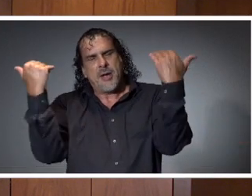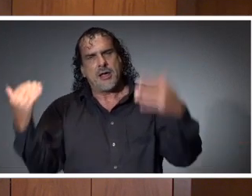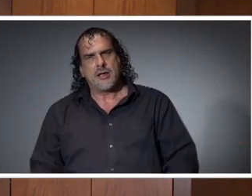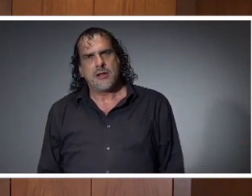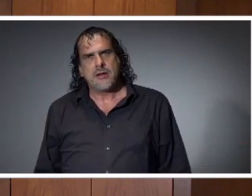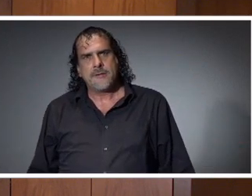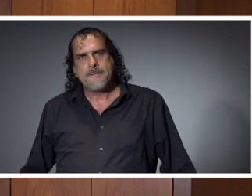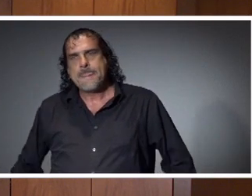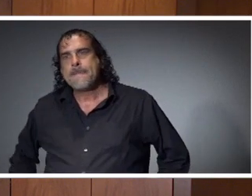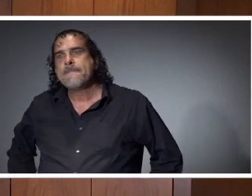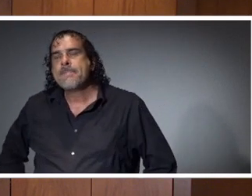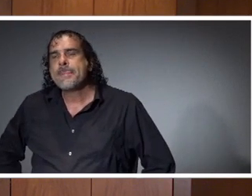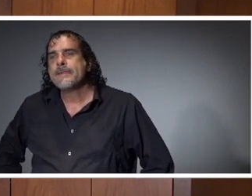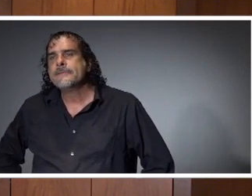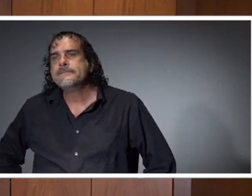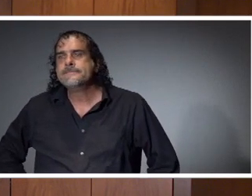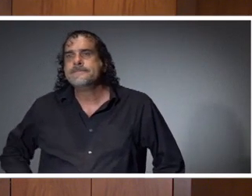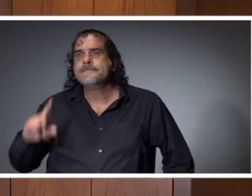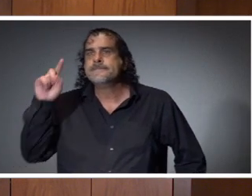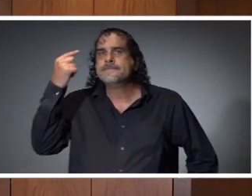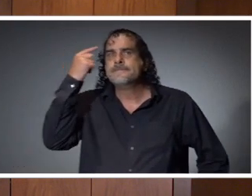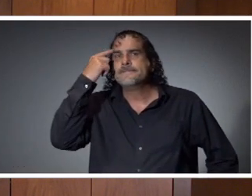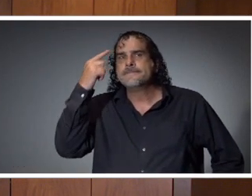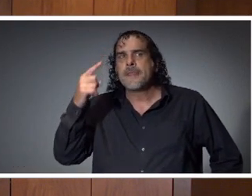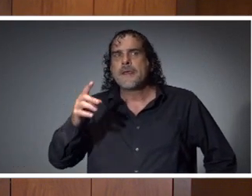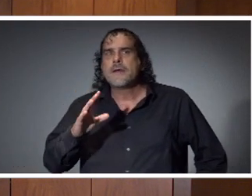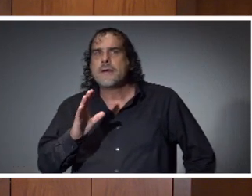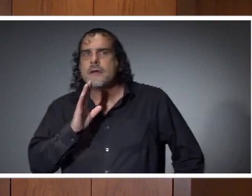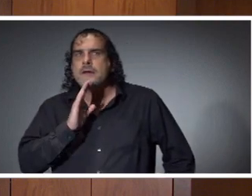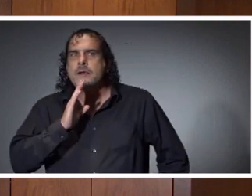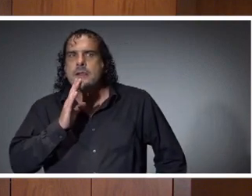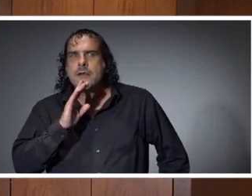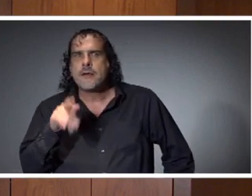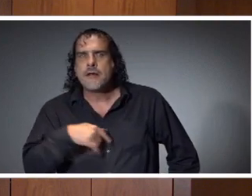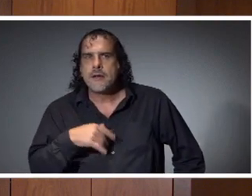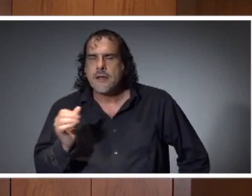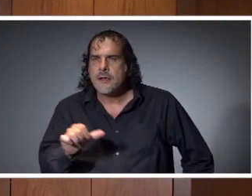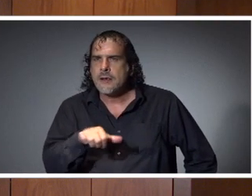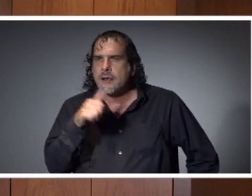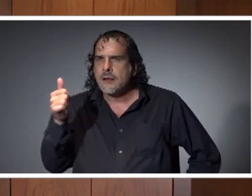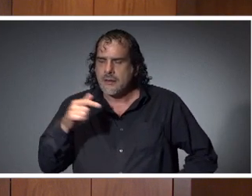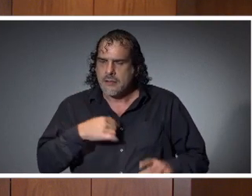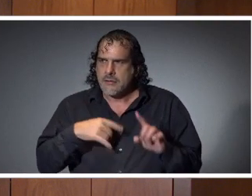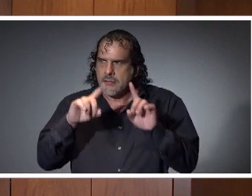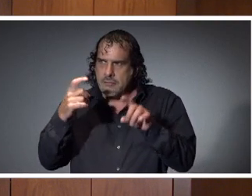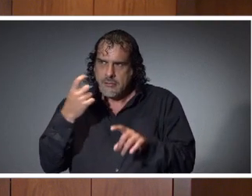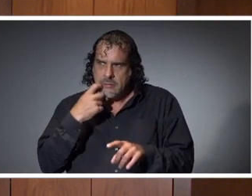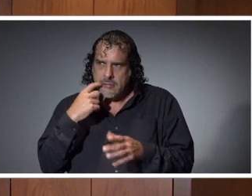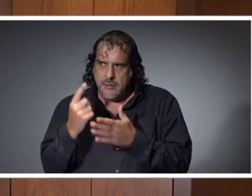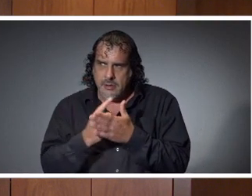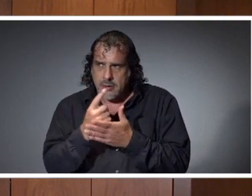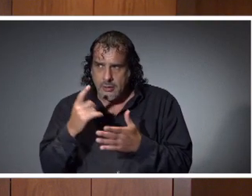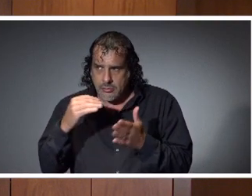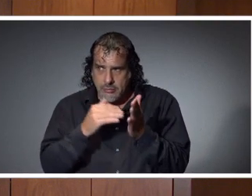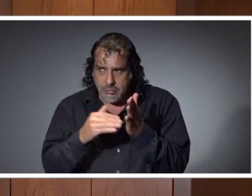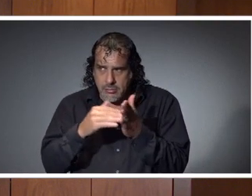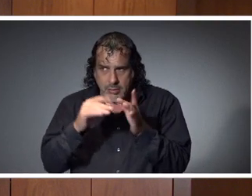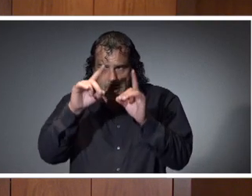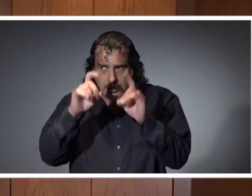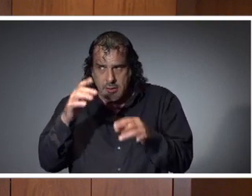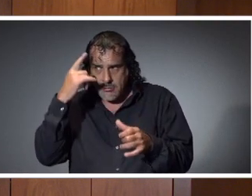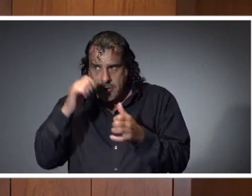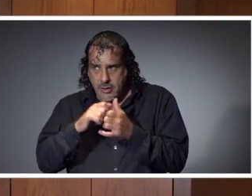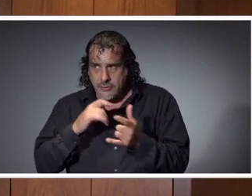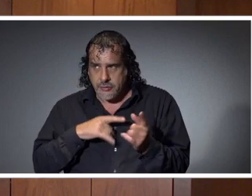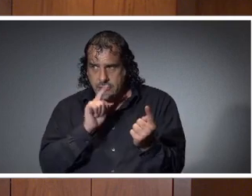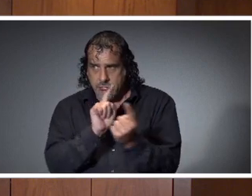Governor, following up on a comment you made a little earlier, you said that you had gotten tested within the last few hours. Are you just getting tested regularly because of who all